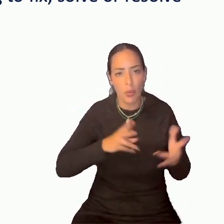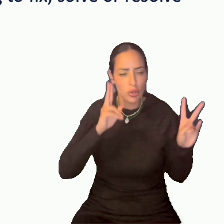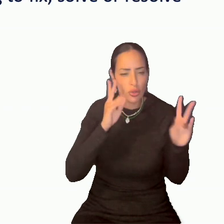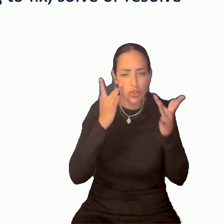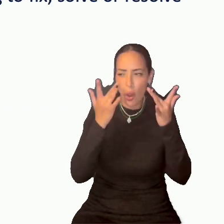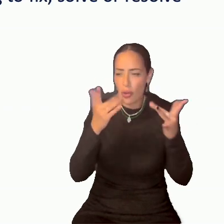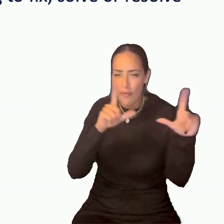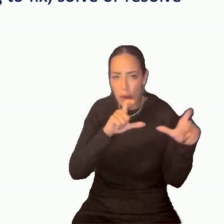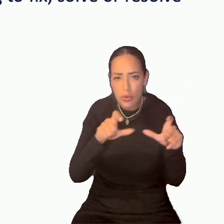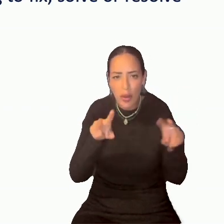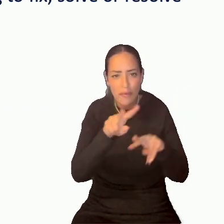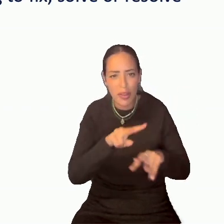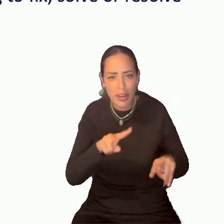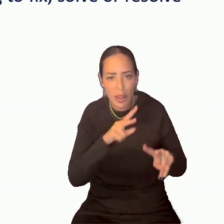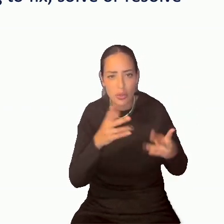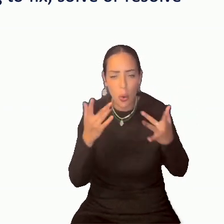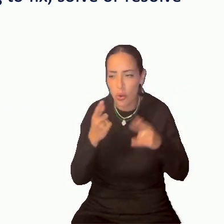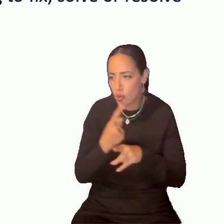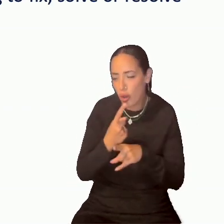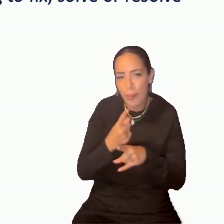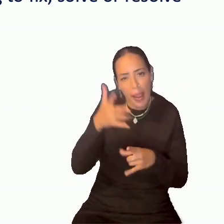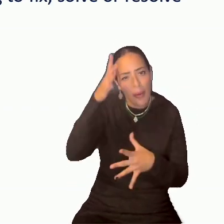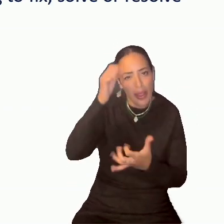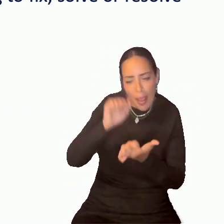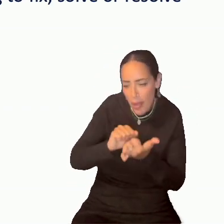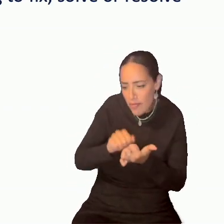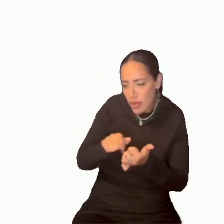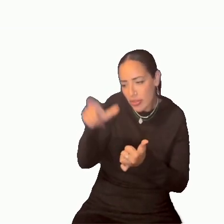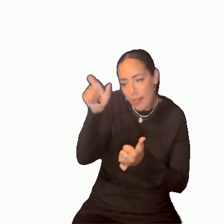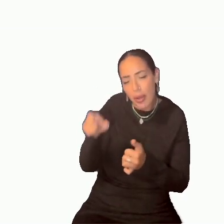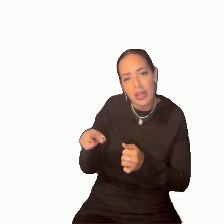their memories of their loved one as a way of keeping them alive.